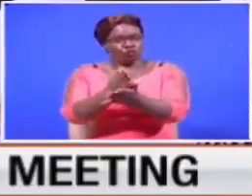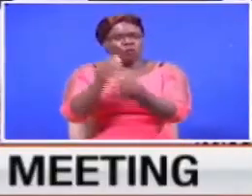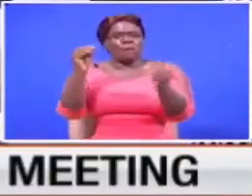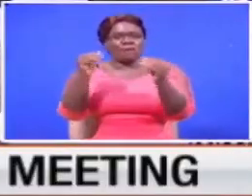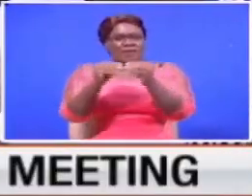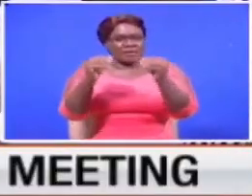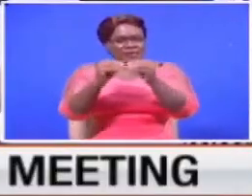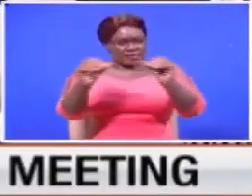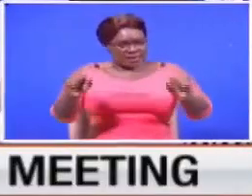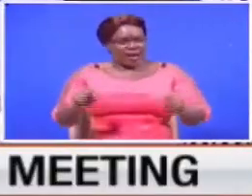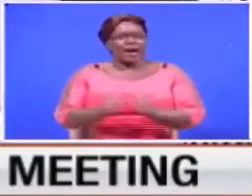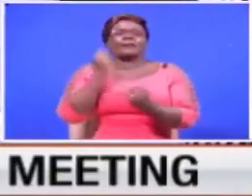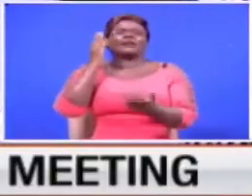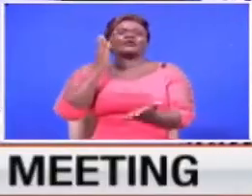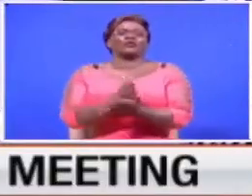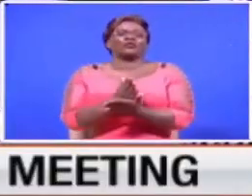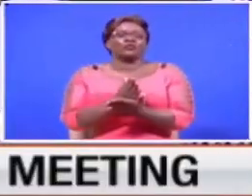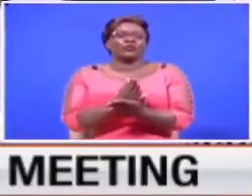meeting